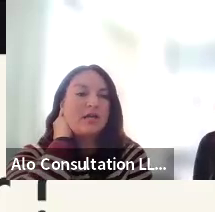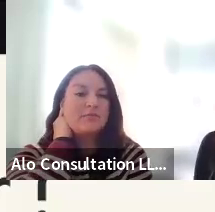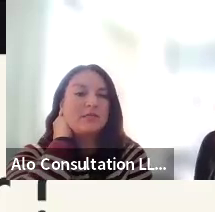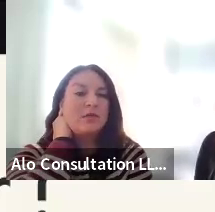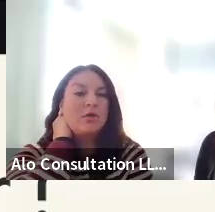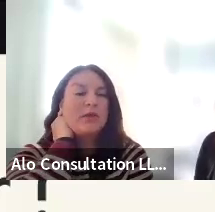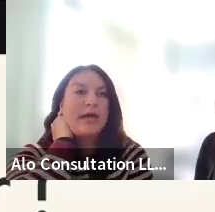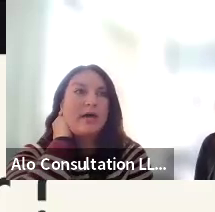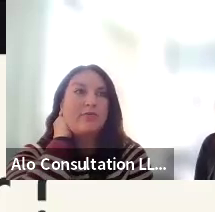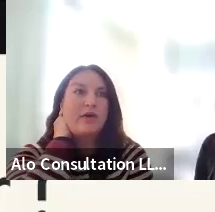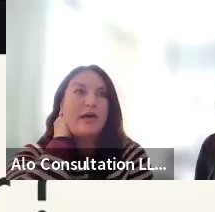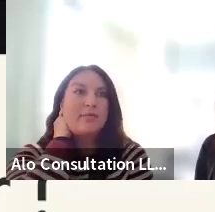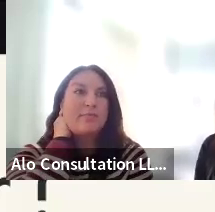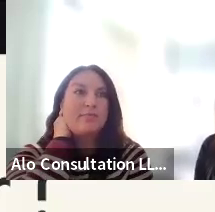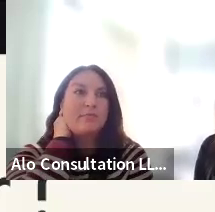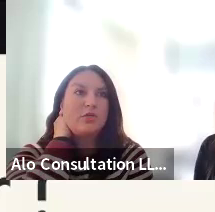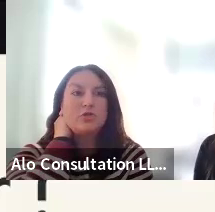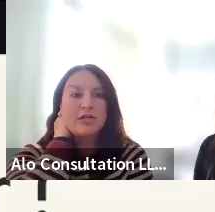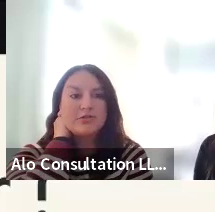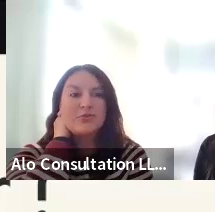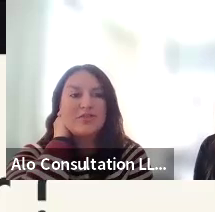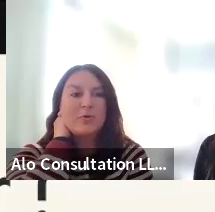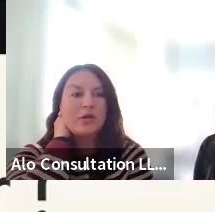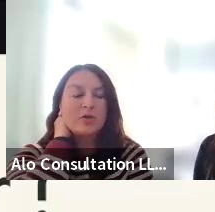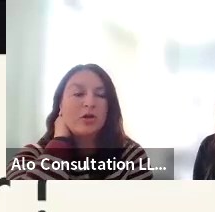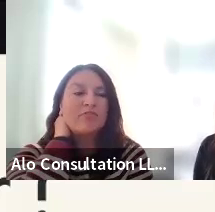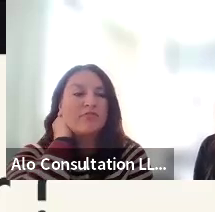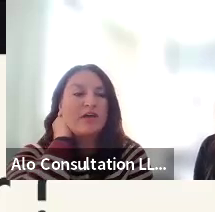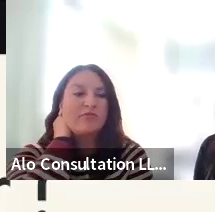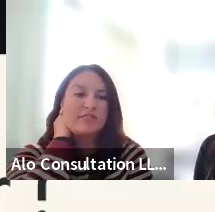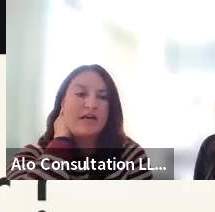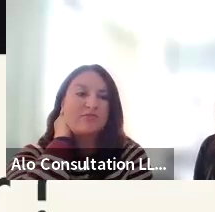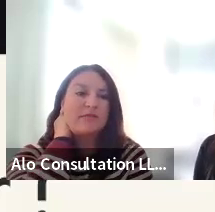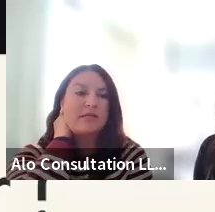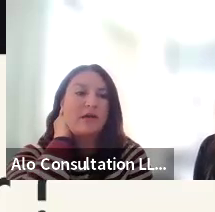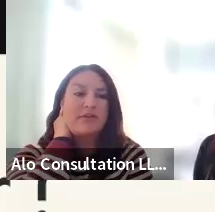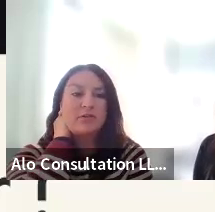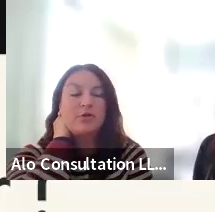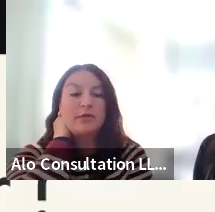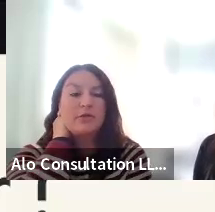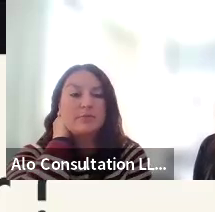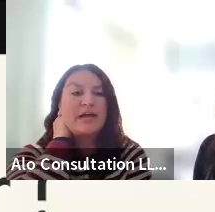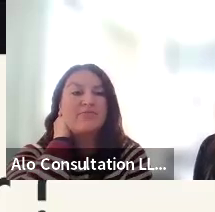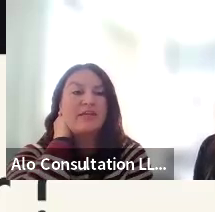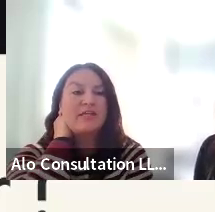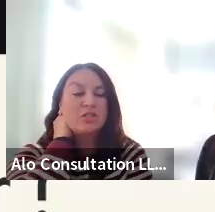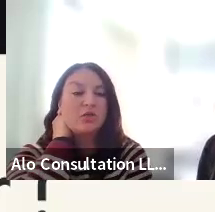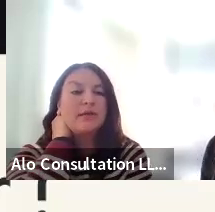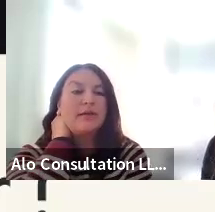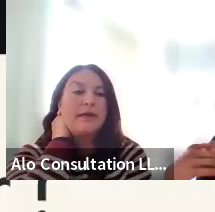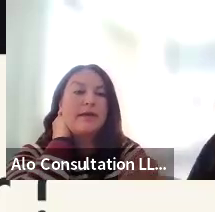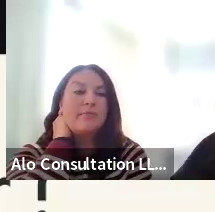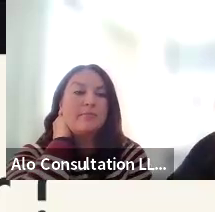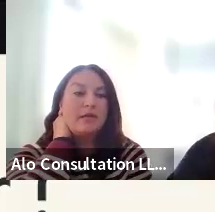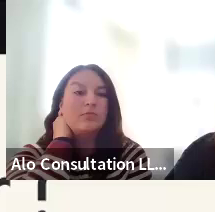lot of times we have chairs around the perimeter of the event for staff to be available and close by if they need